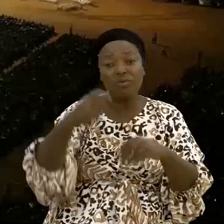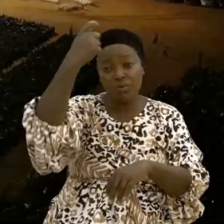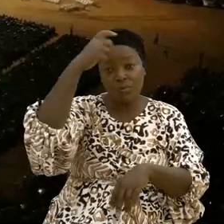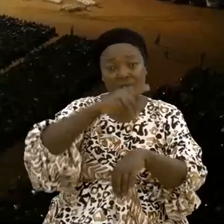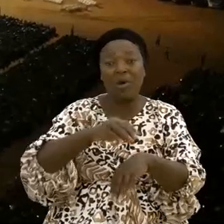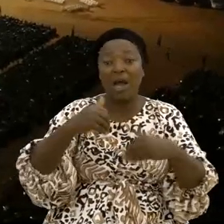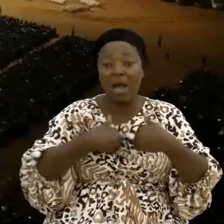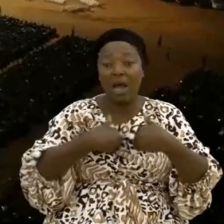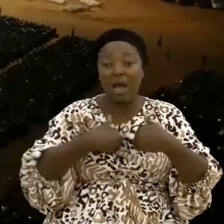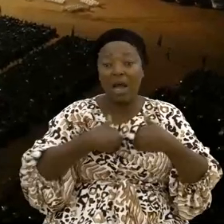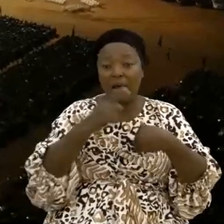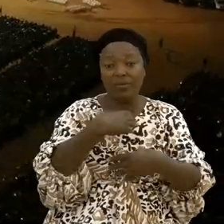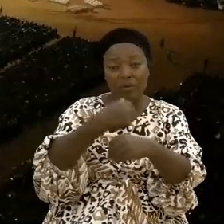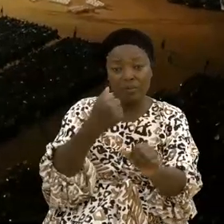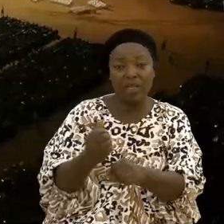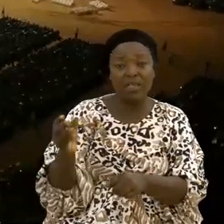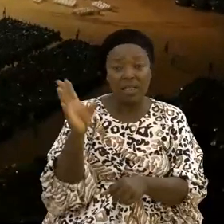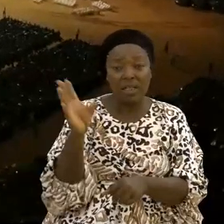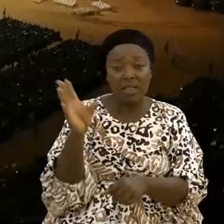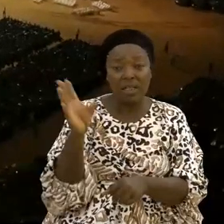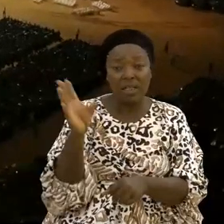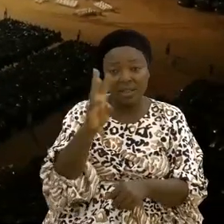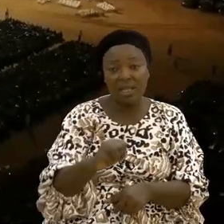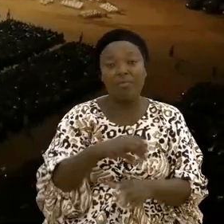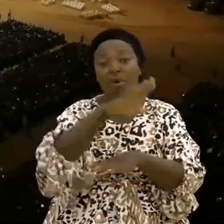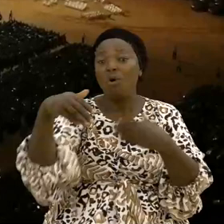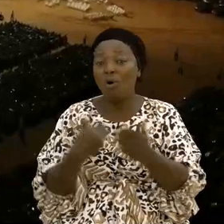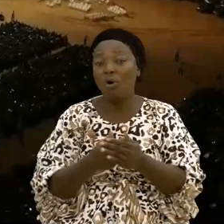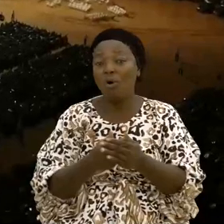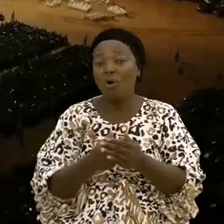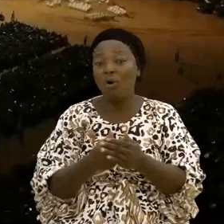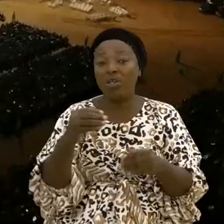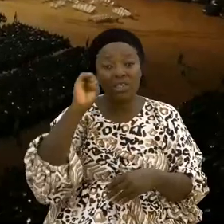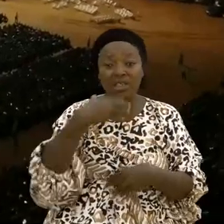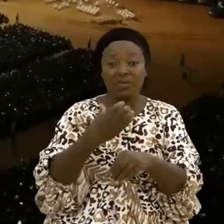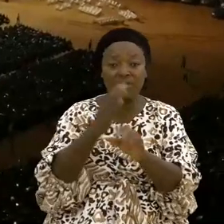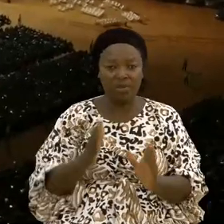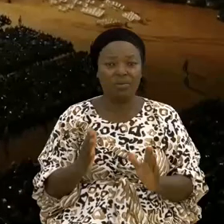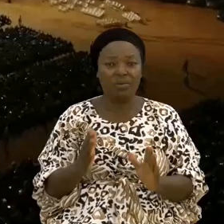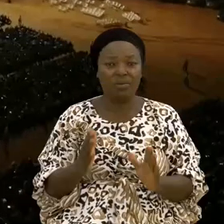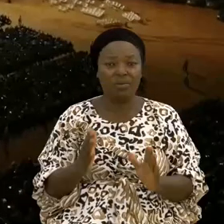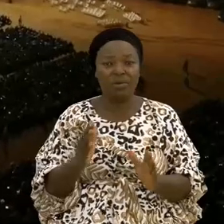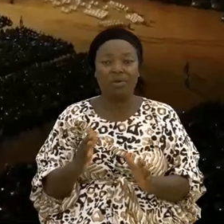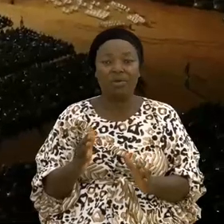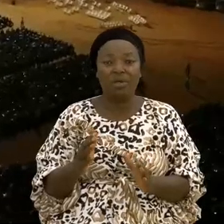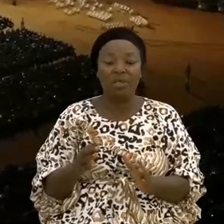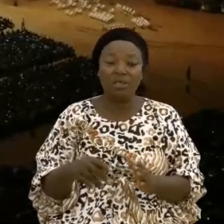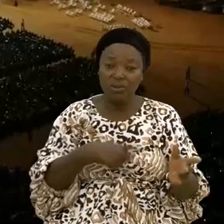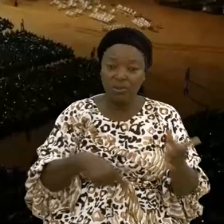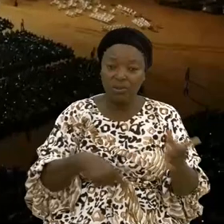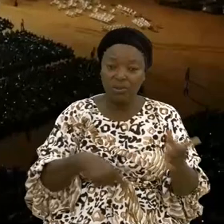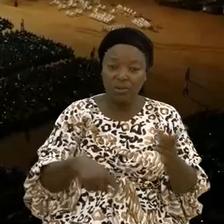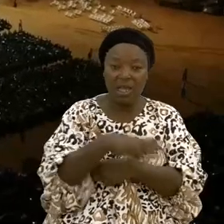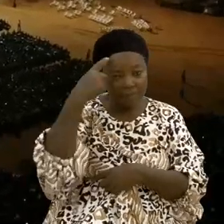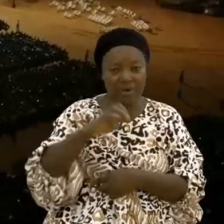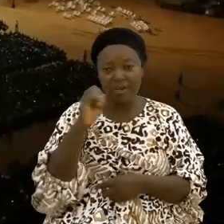thou made them all. He is the Creator, yesterday, today, and forever. He is the